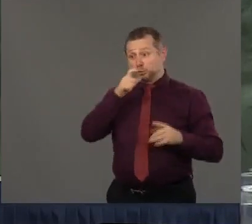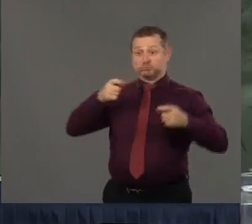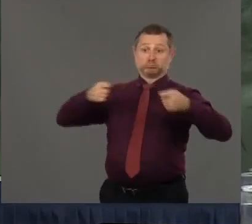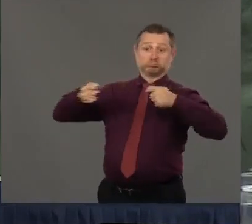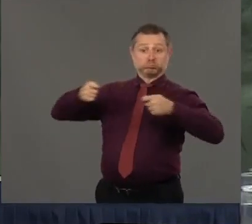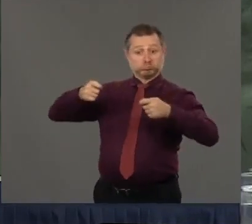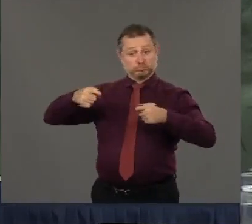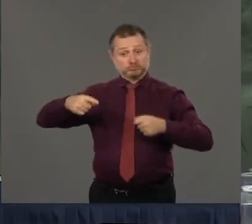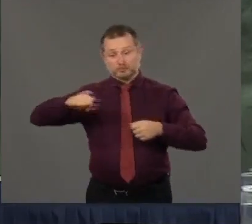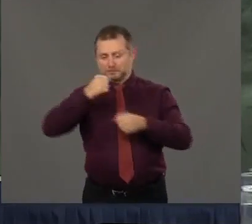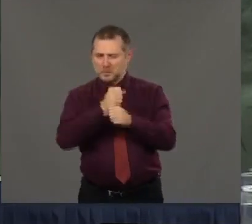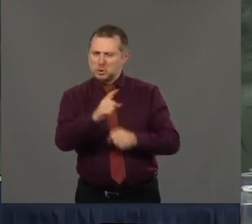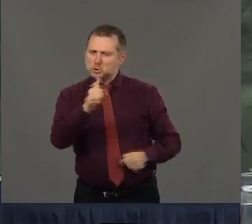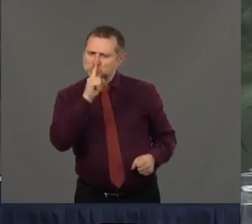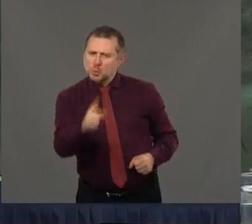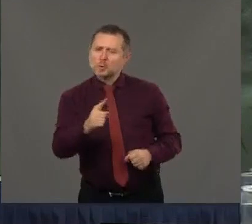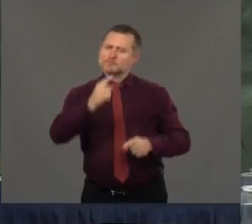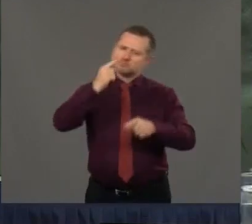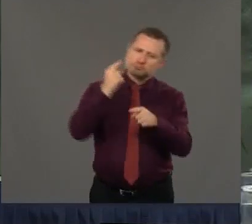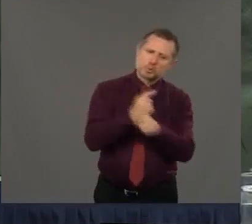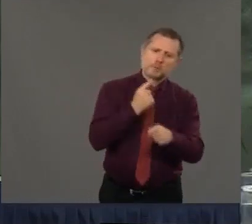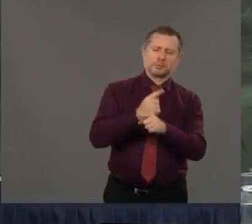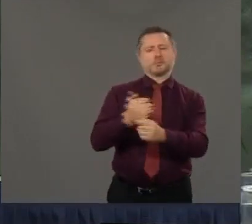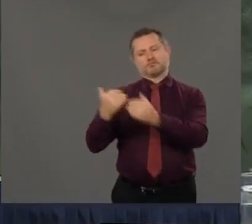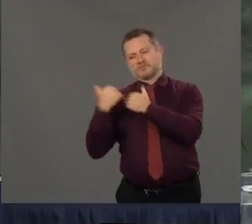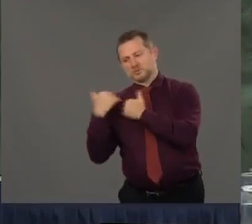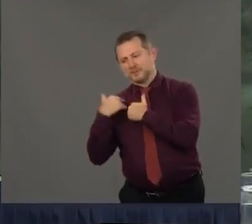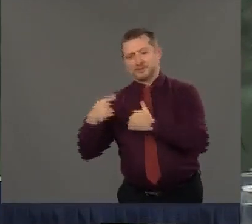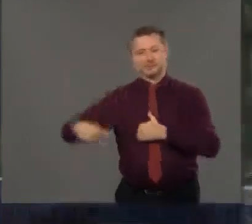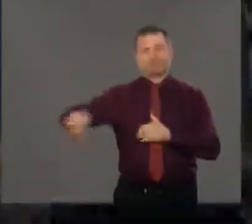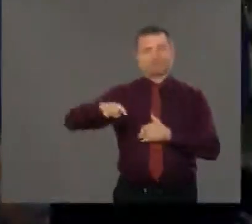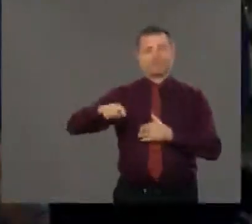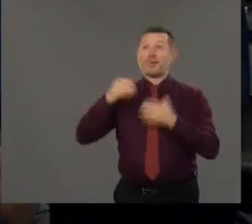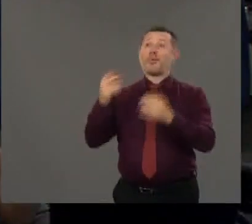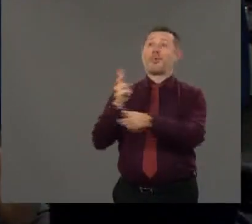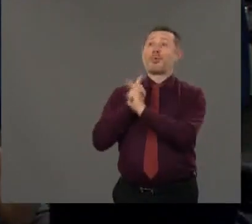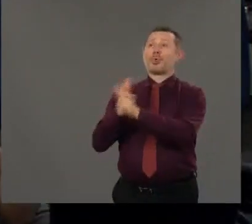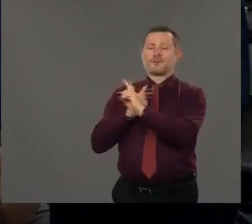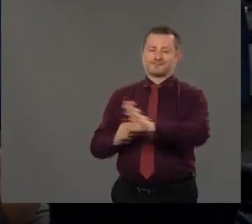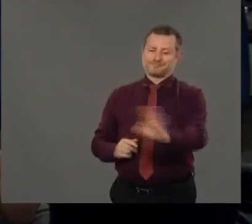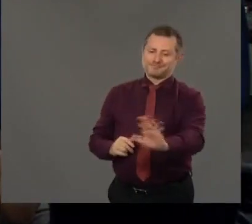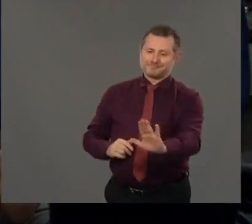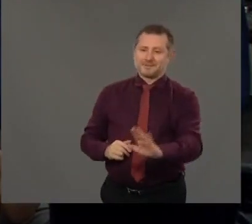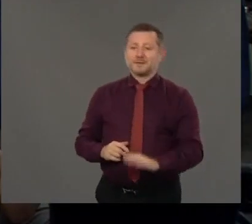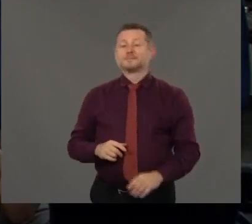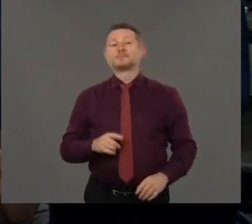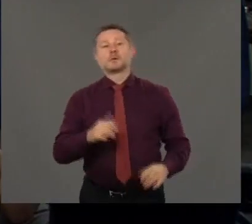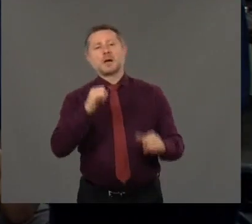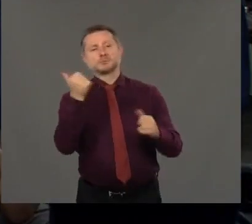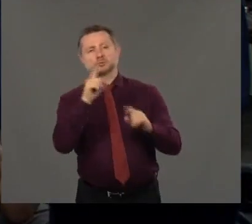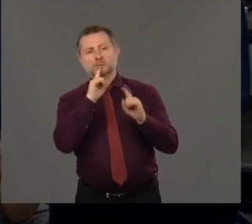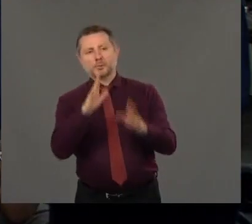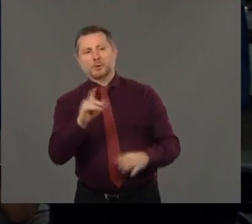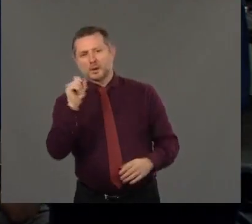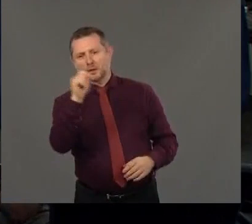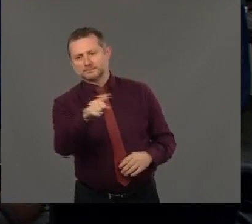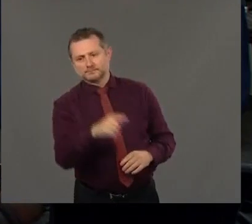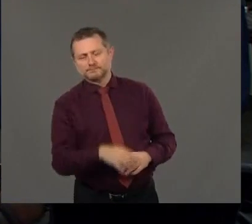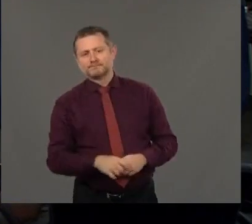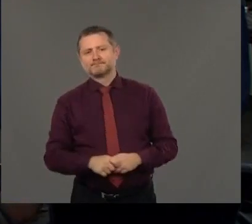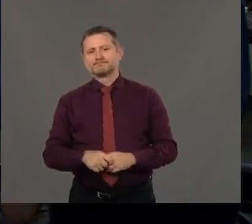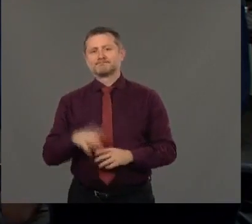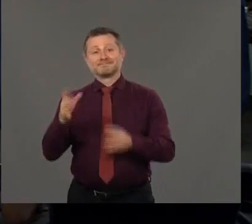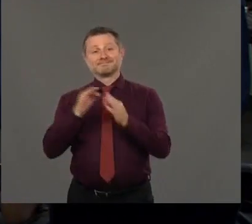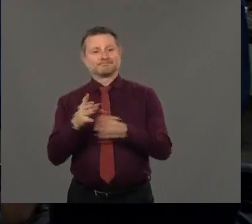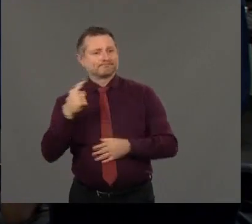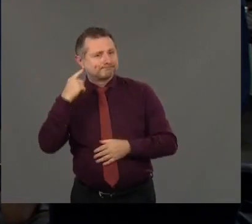do, that it's being done fiscally responsibly. So they're not similar situations. Governor, around day 42, we talked about why we were so